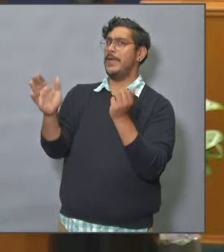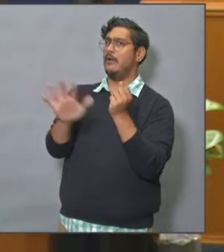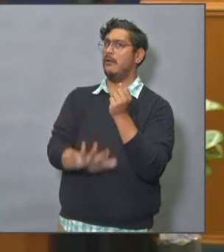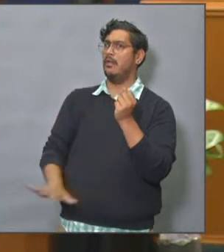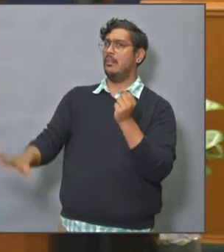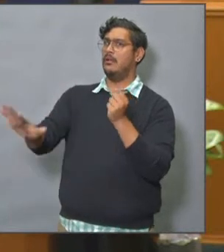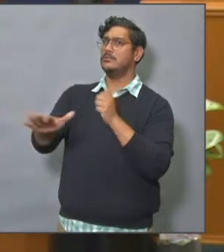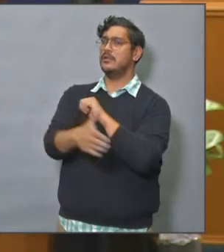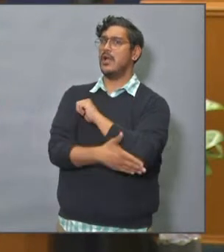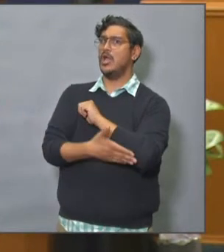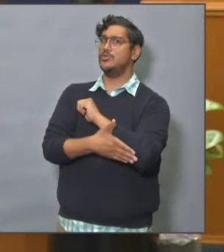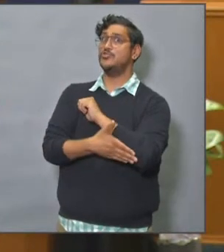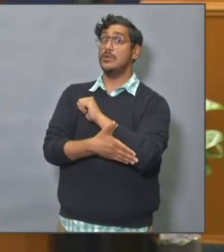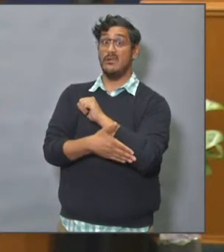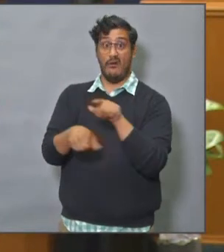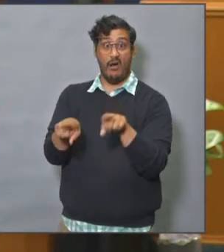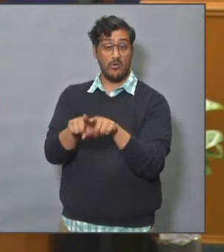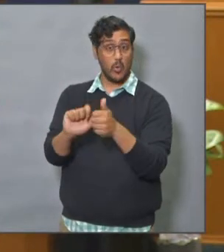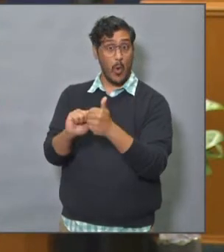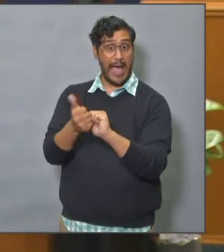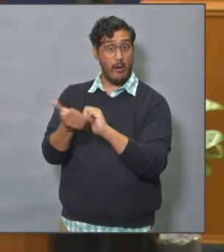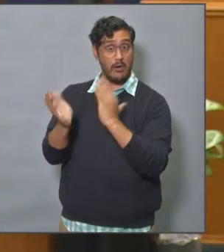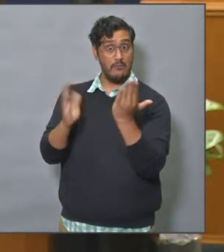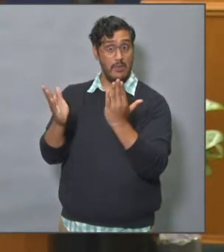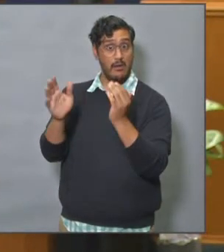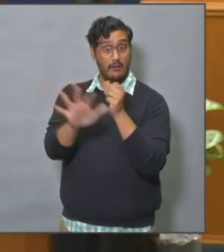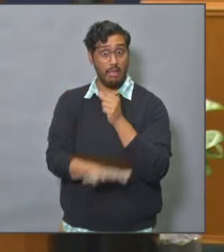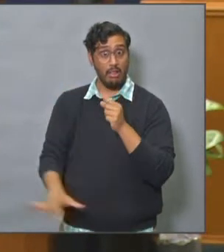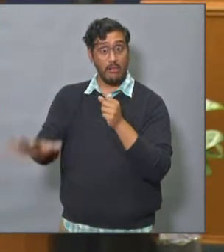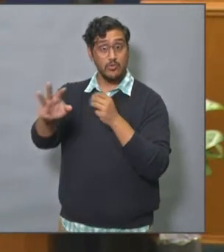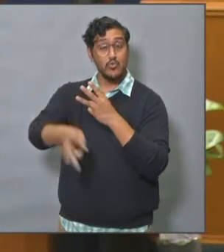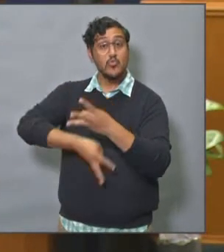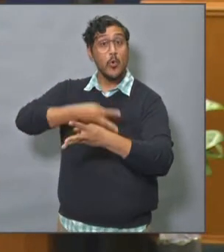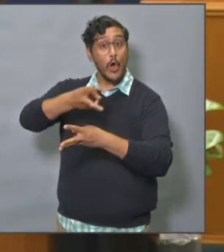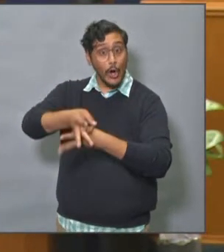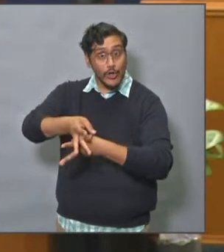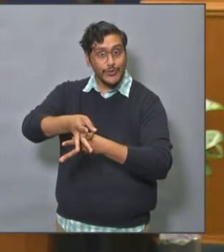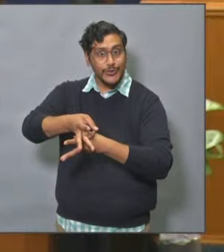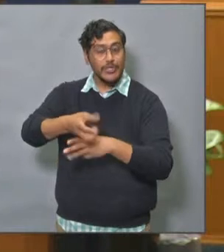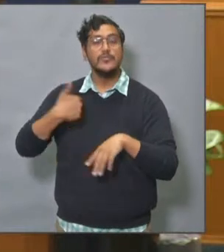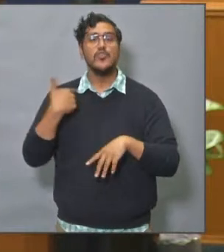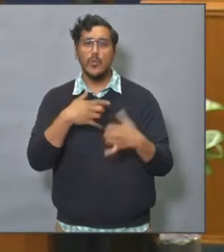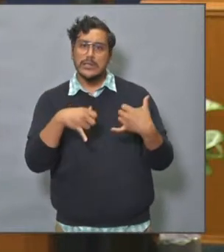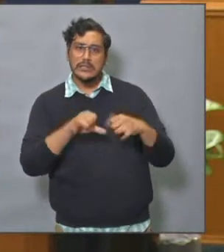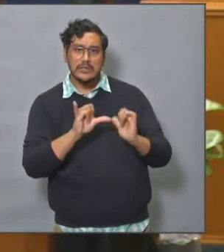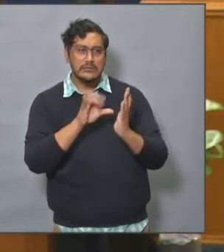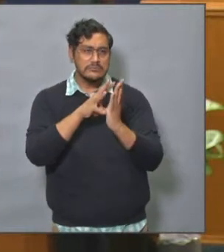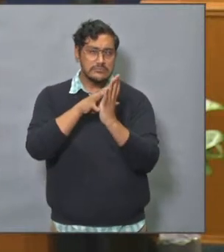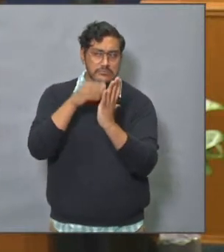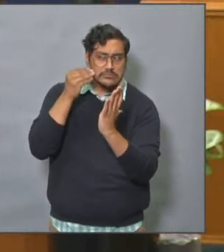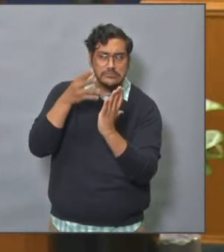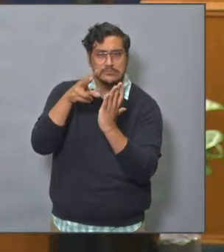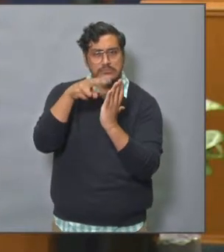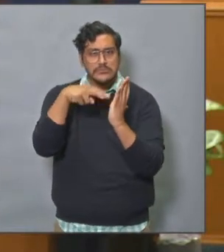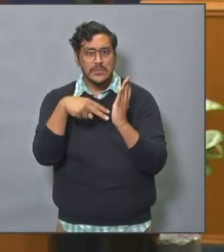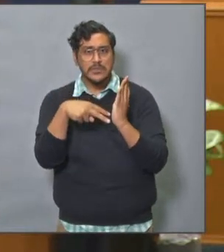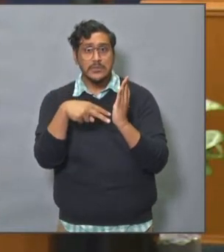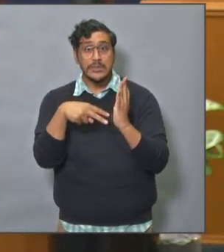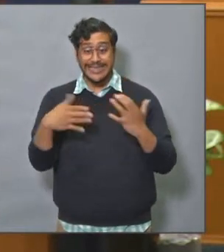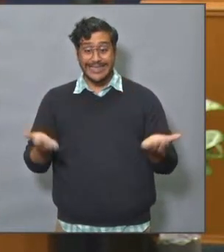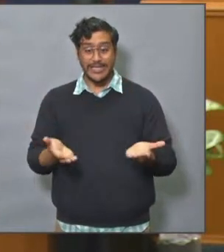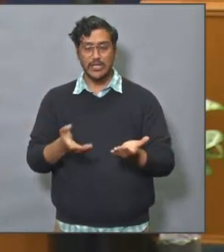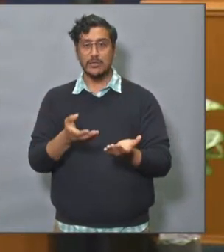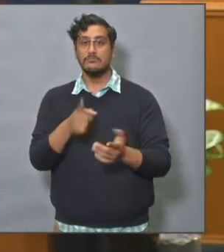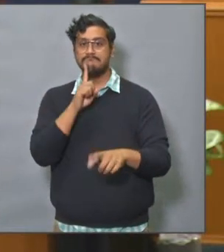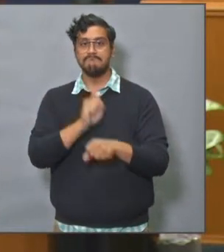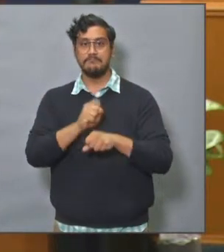So, we try to stay on top of, again, what we're reading and what we're learning. We're really blessed here because we